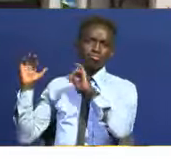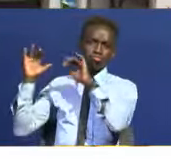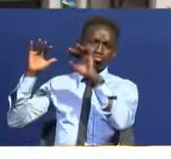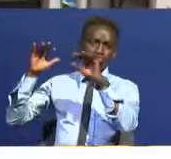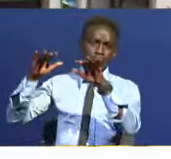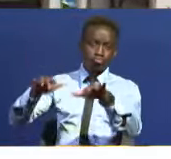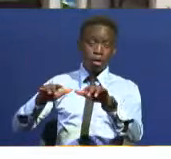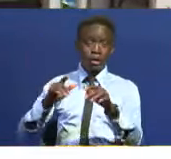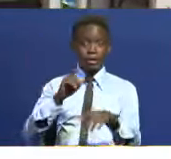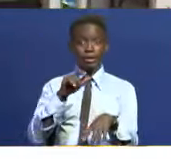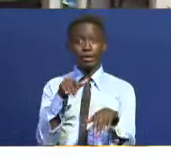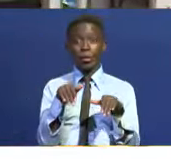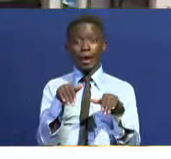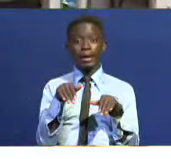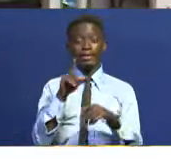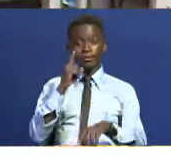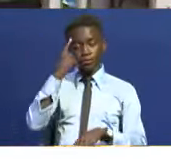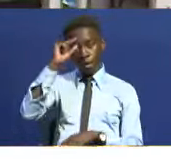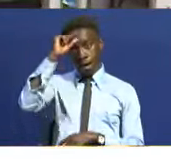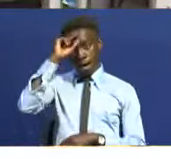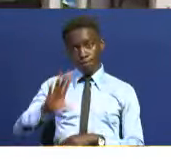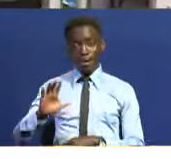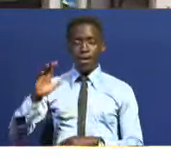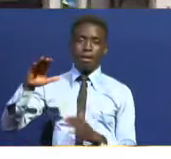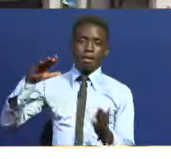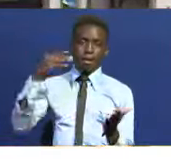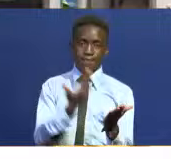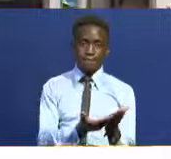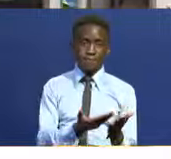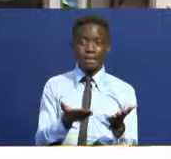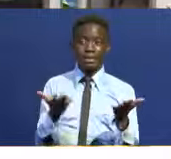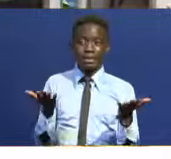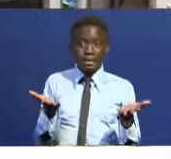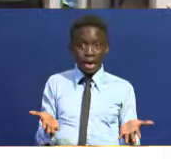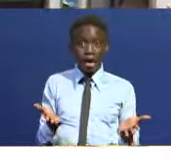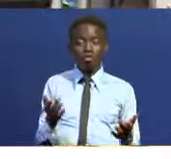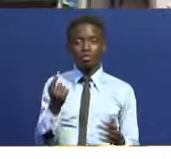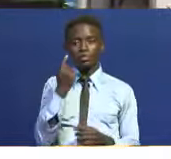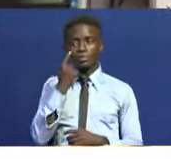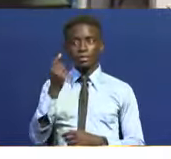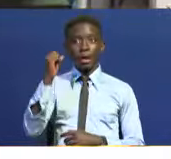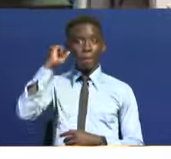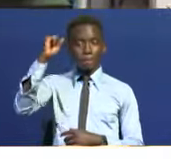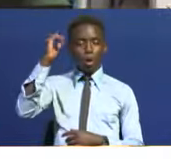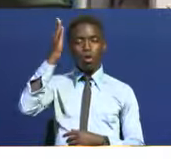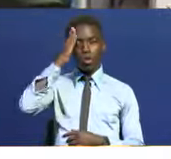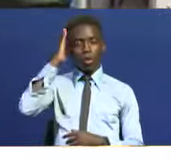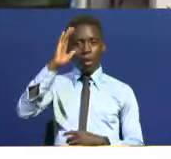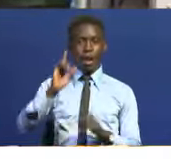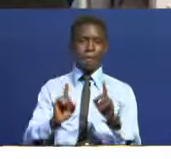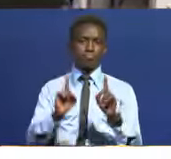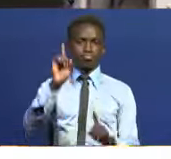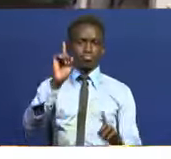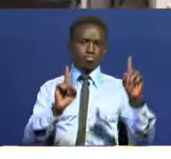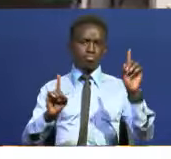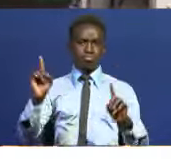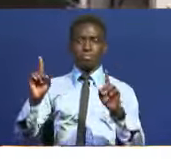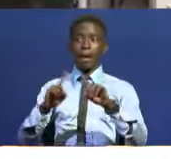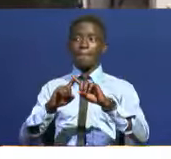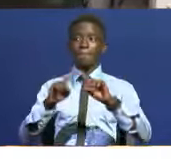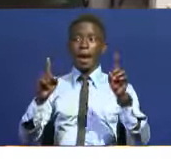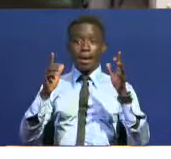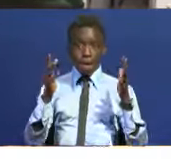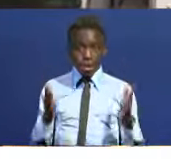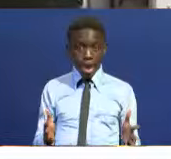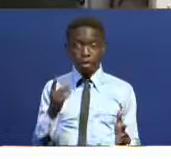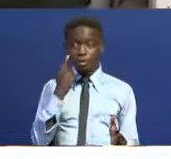once the governors do arrive. Of course, we do anticipate as well politics to dominate this particular session. Aside from that, they've said that this